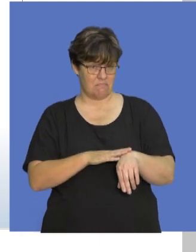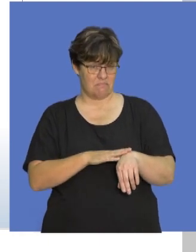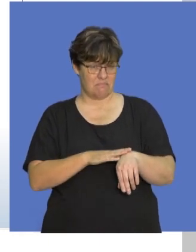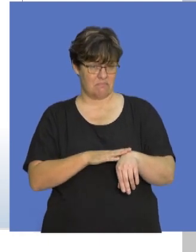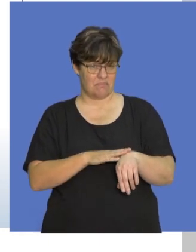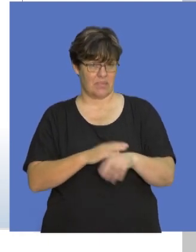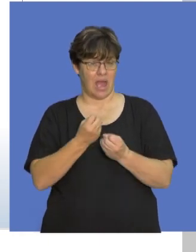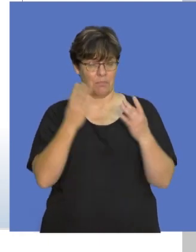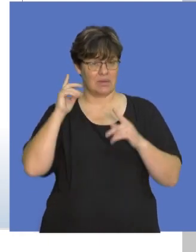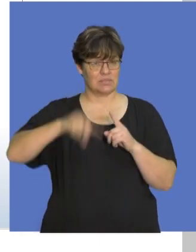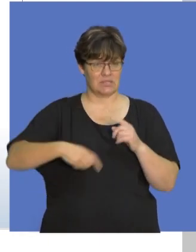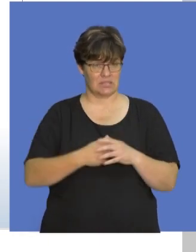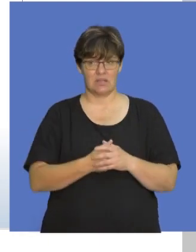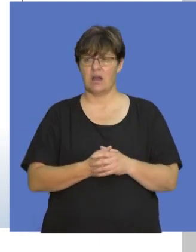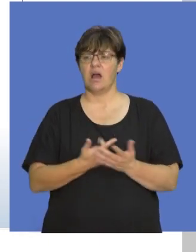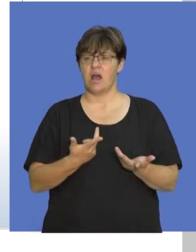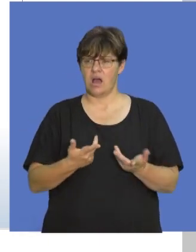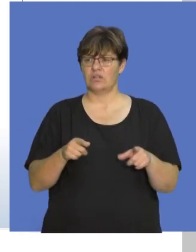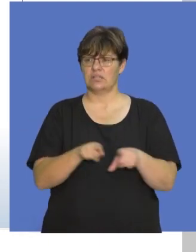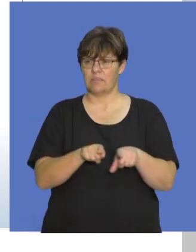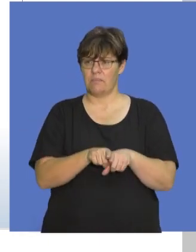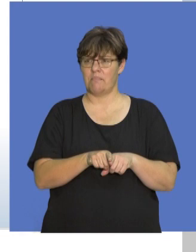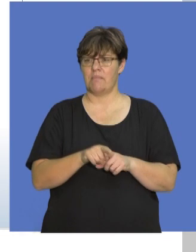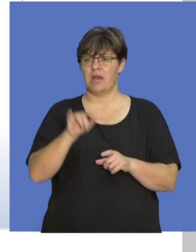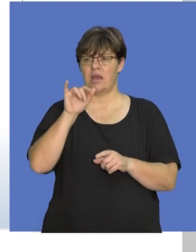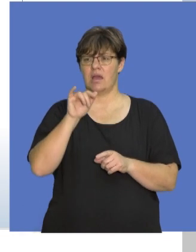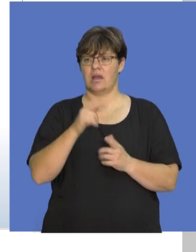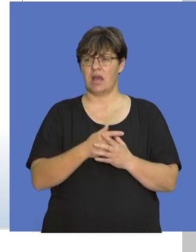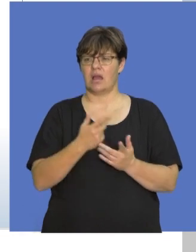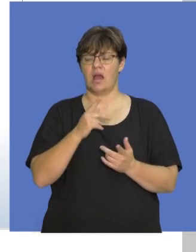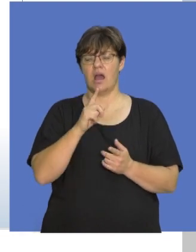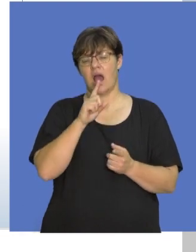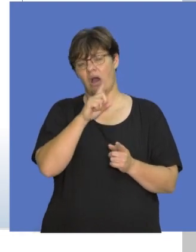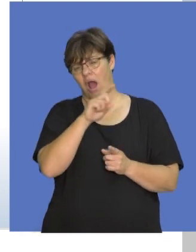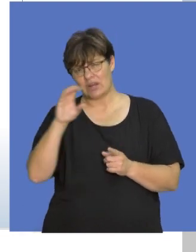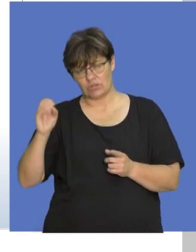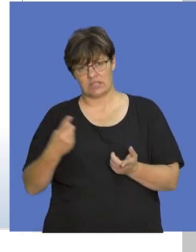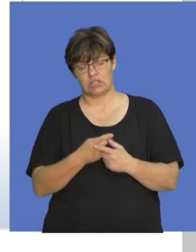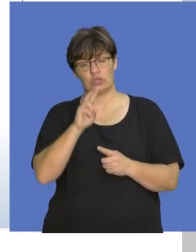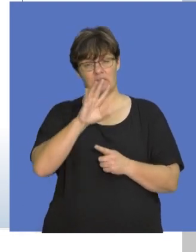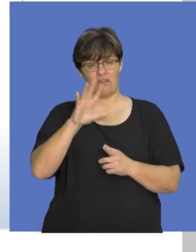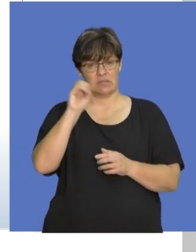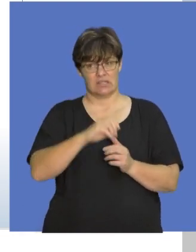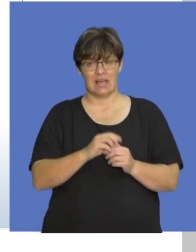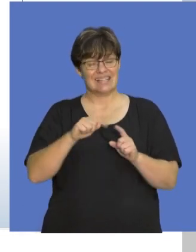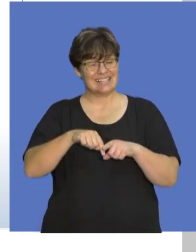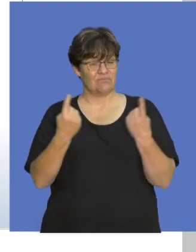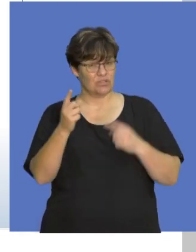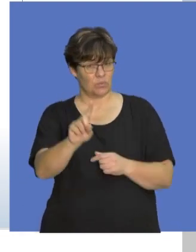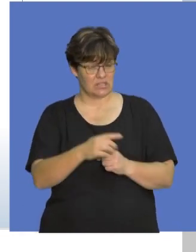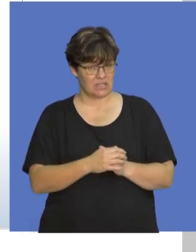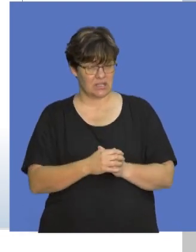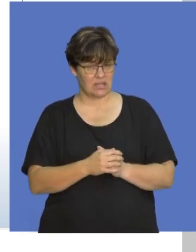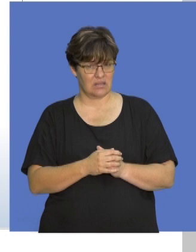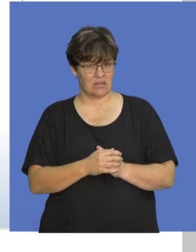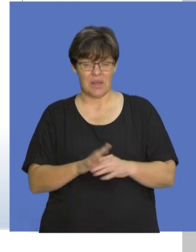times out of the number of spins. So it's also 25 out of 100. So it's also 25%.